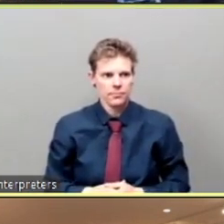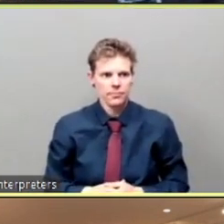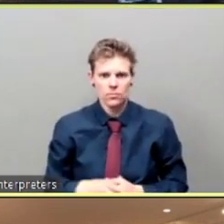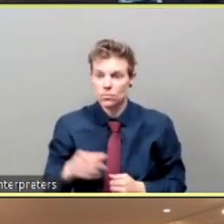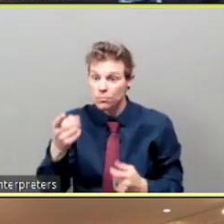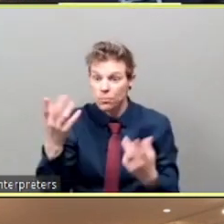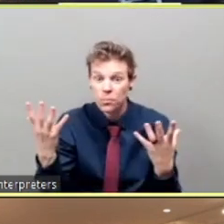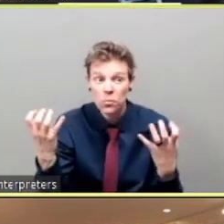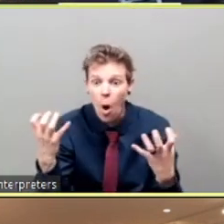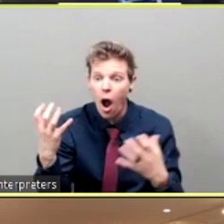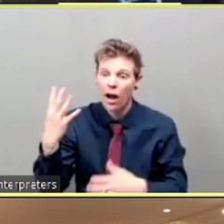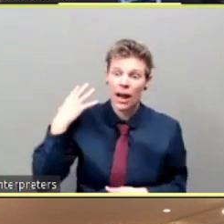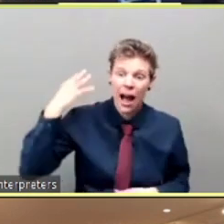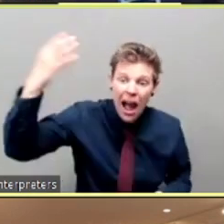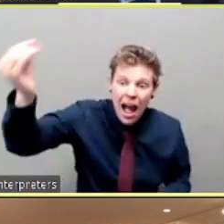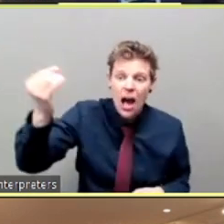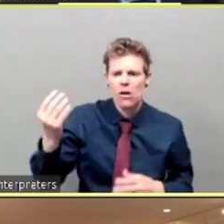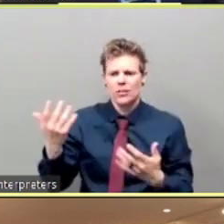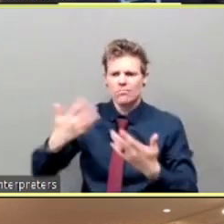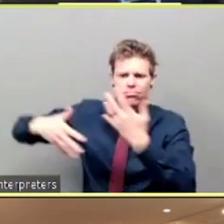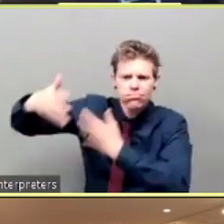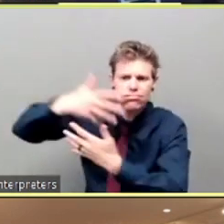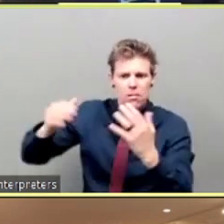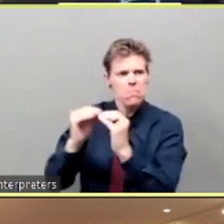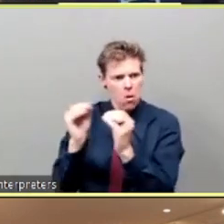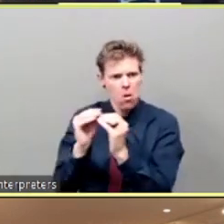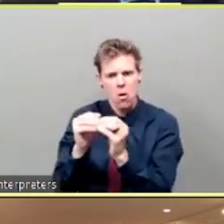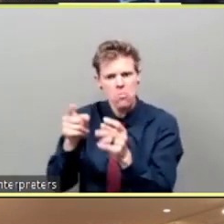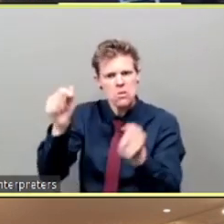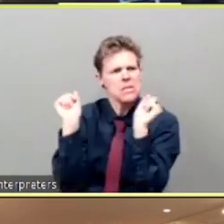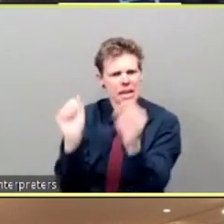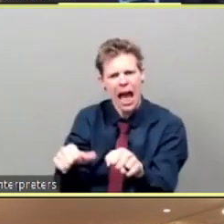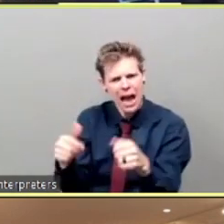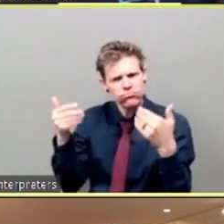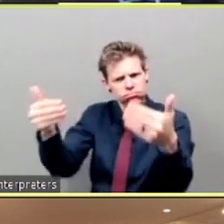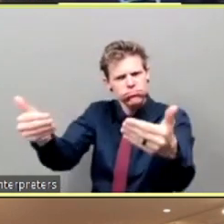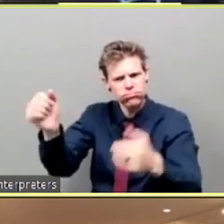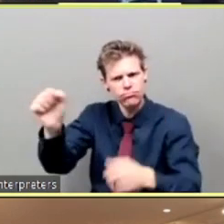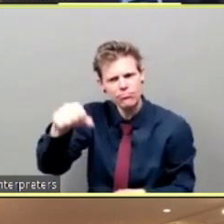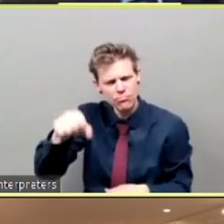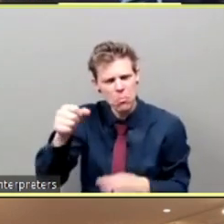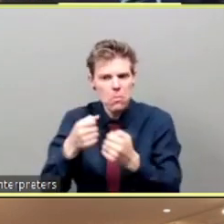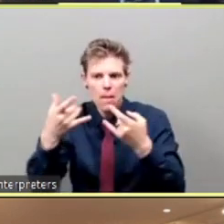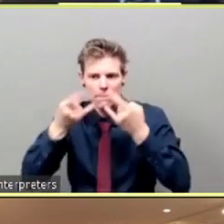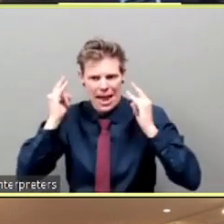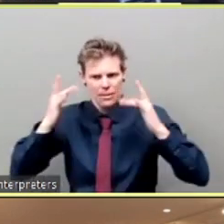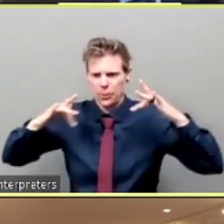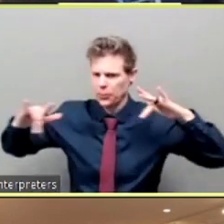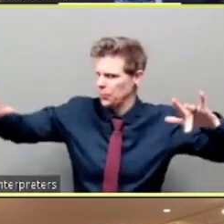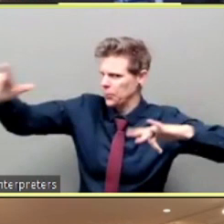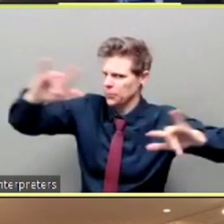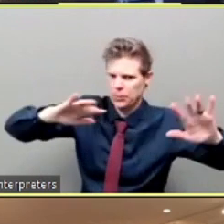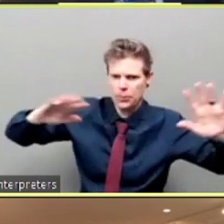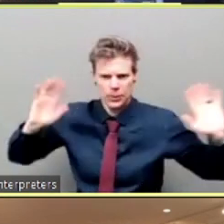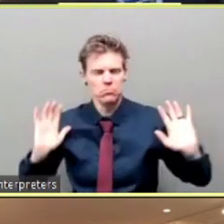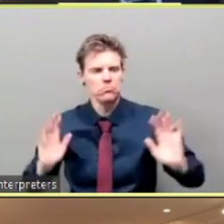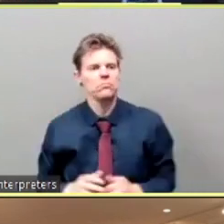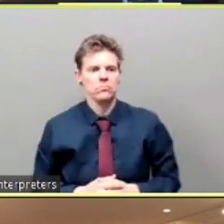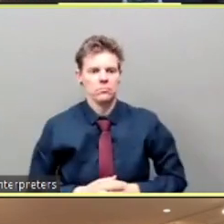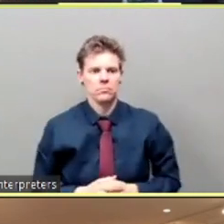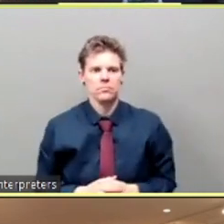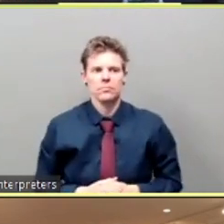off. Let me go to the next slide, please, Alex. I wanted to go over